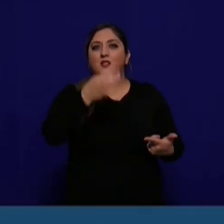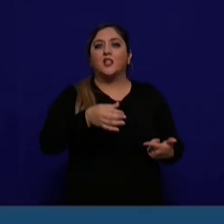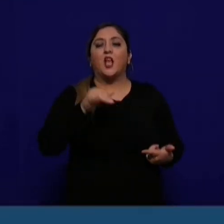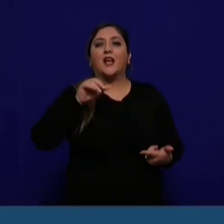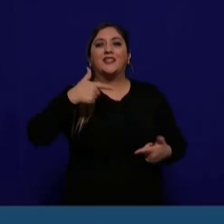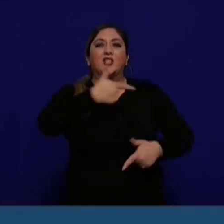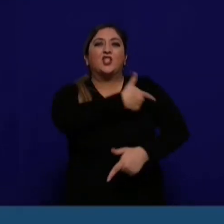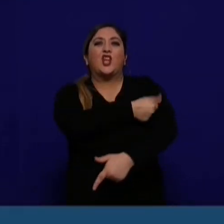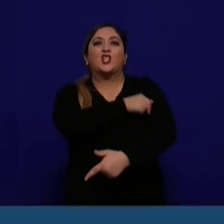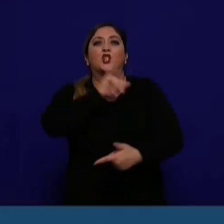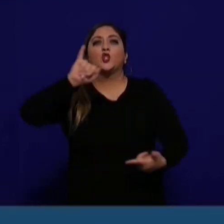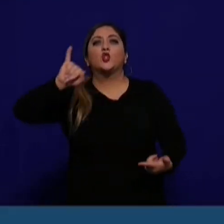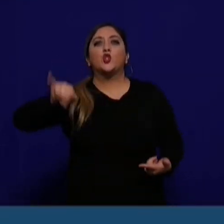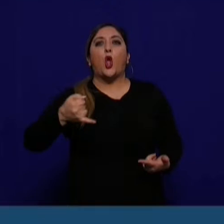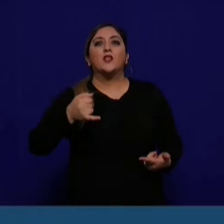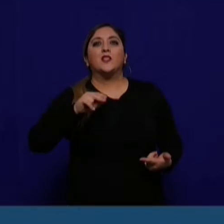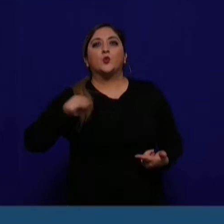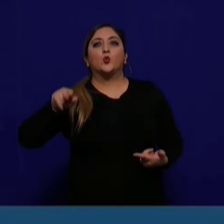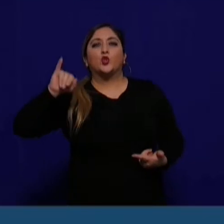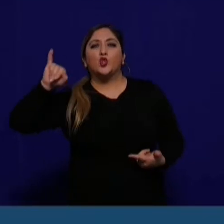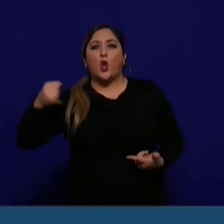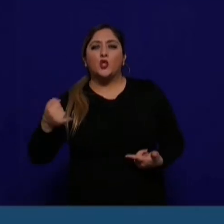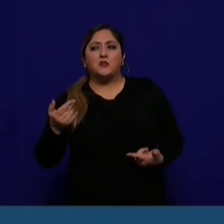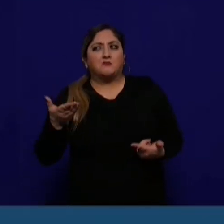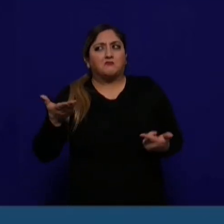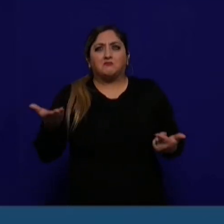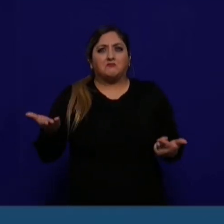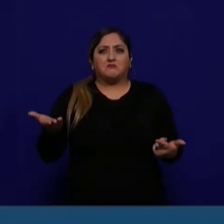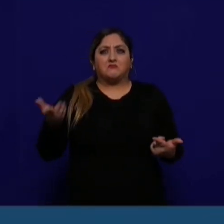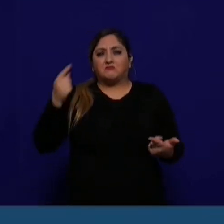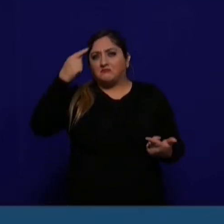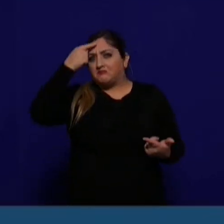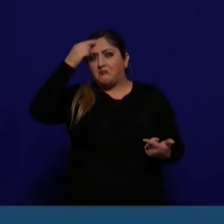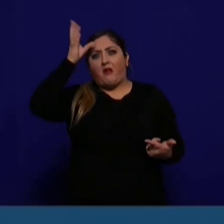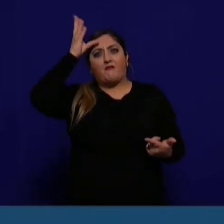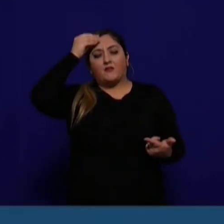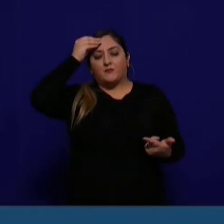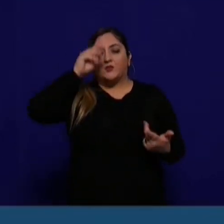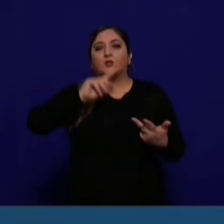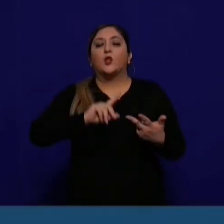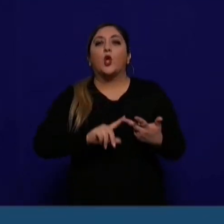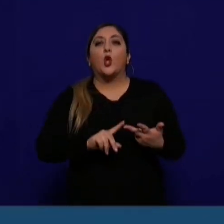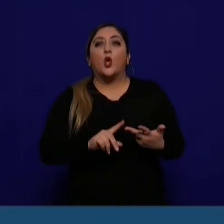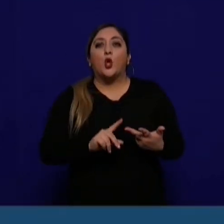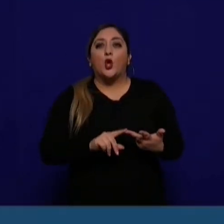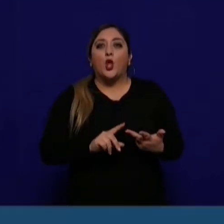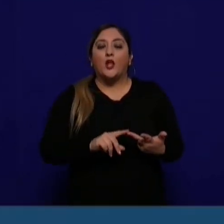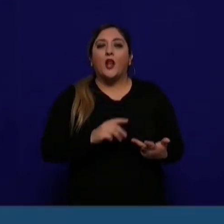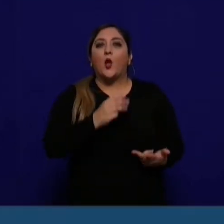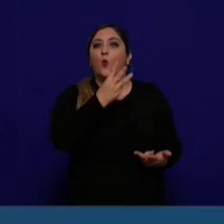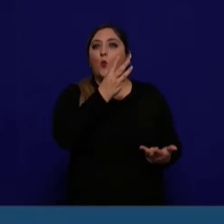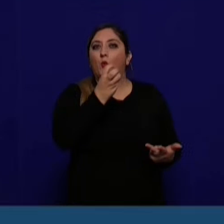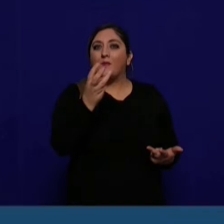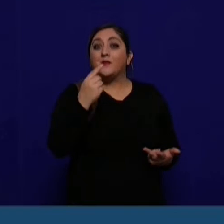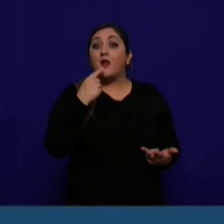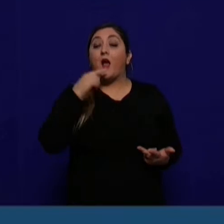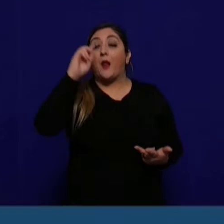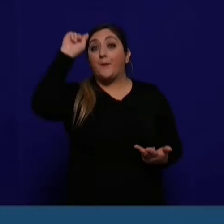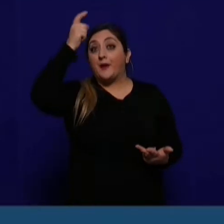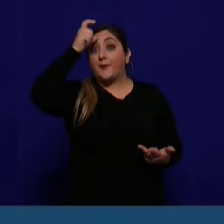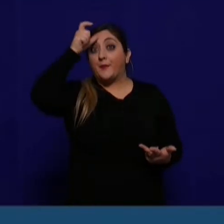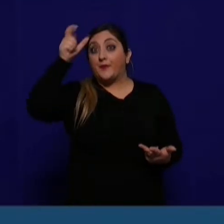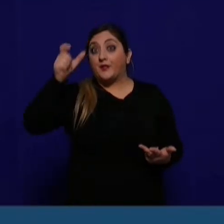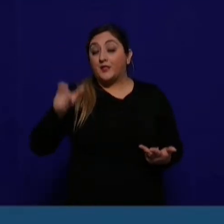inhi preżentament is-sitwazzjoni. Ħaġa oħra, fuq is-sit online tad-Deputat Prim Ministru qed jingħad illi